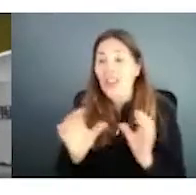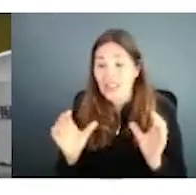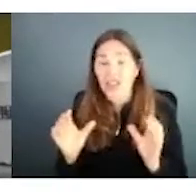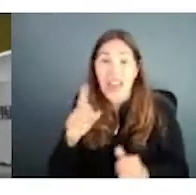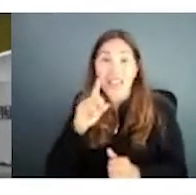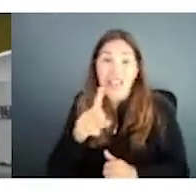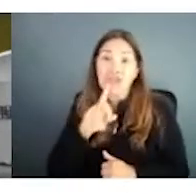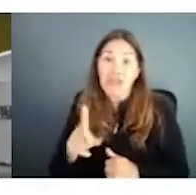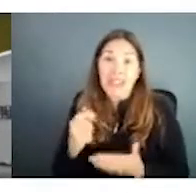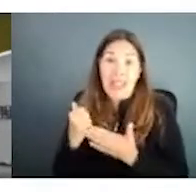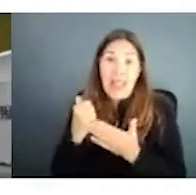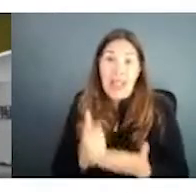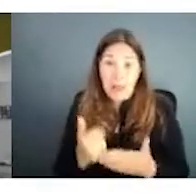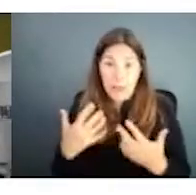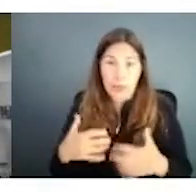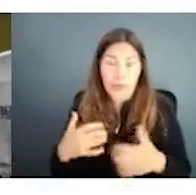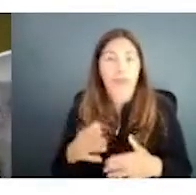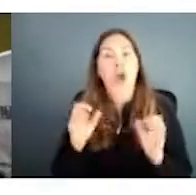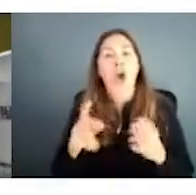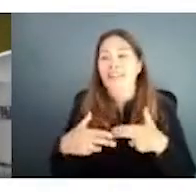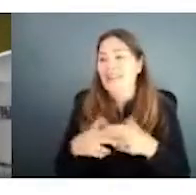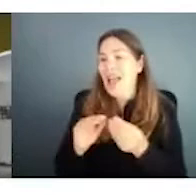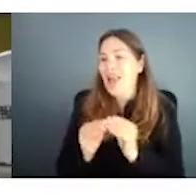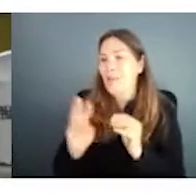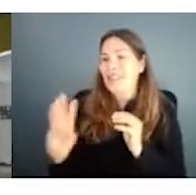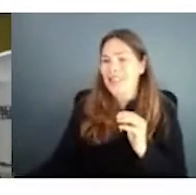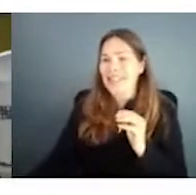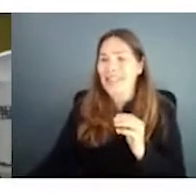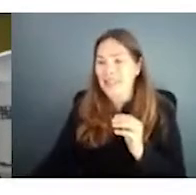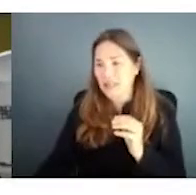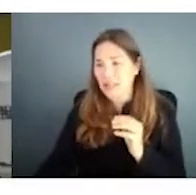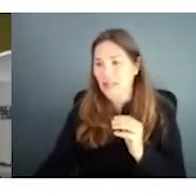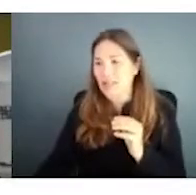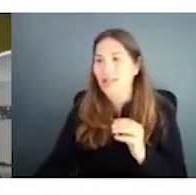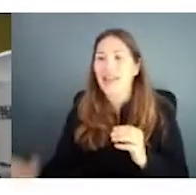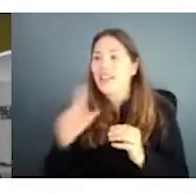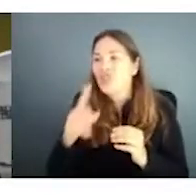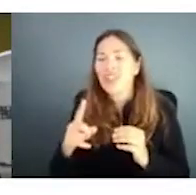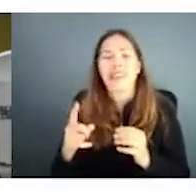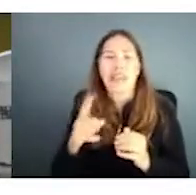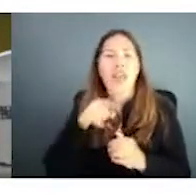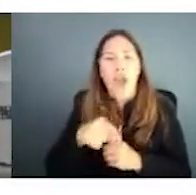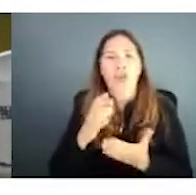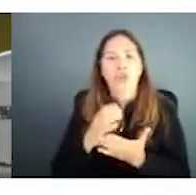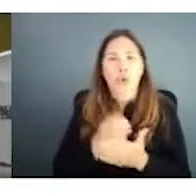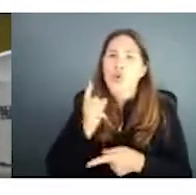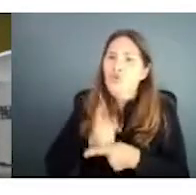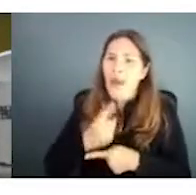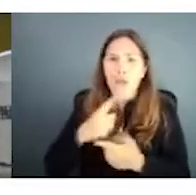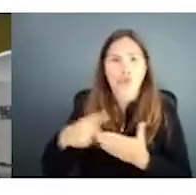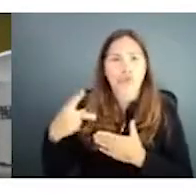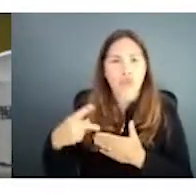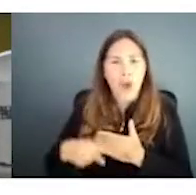really helps. All right, slide 6 is just reminding us that these courses are ripe for project-based learning,